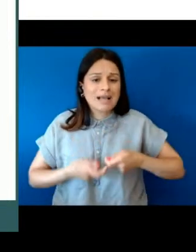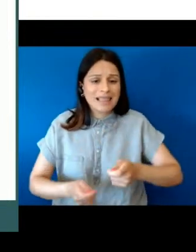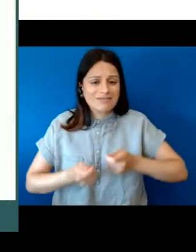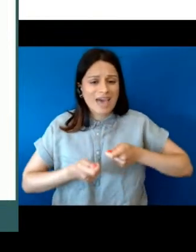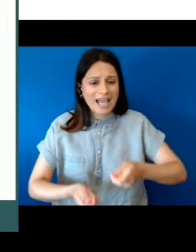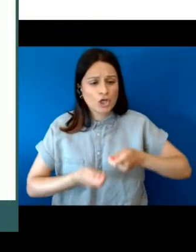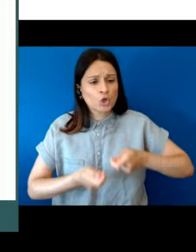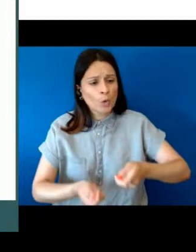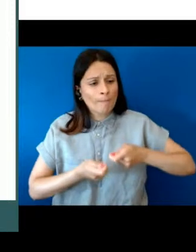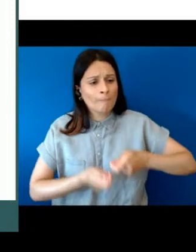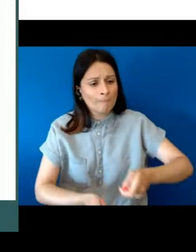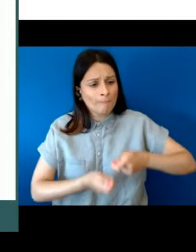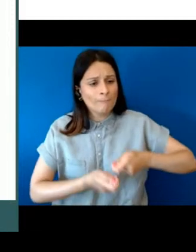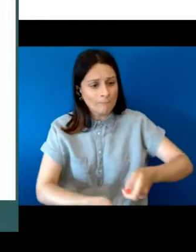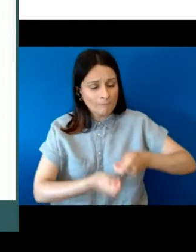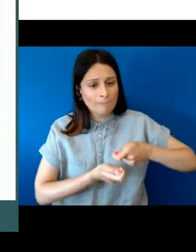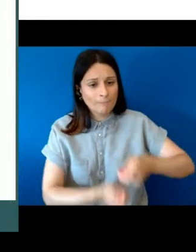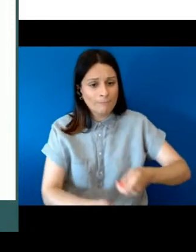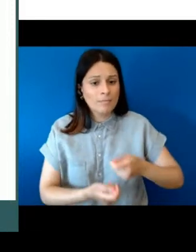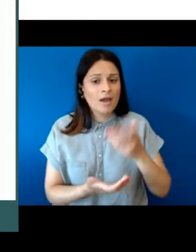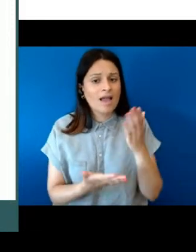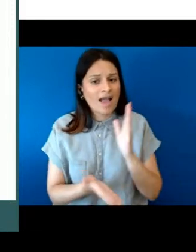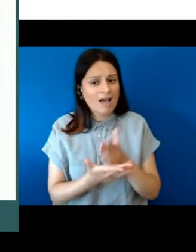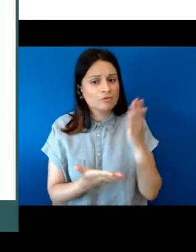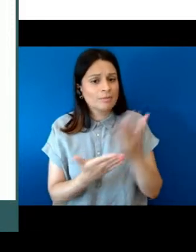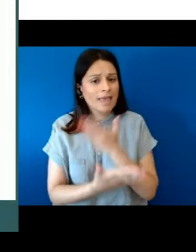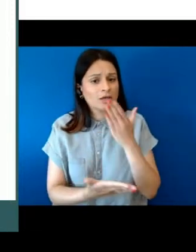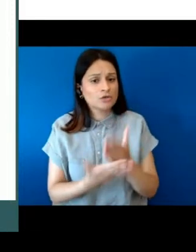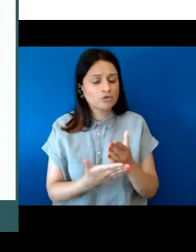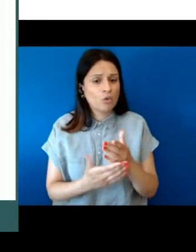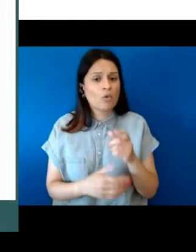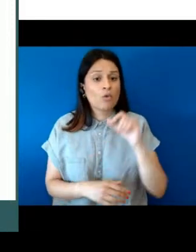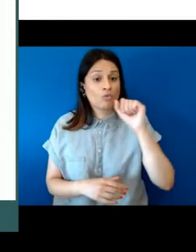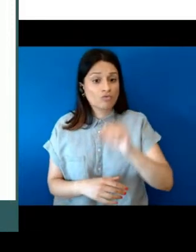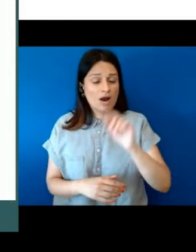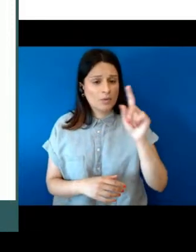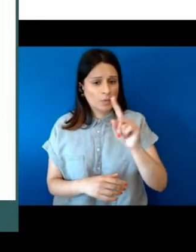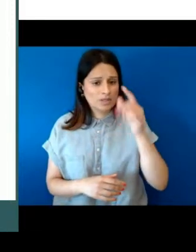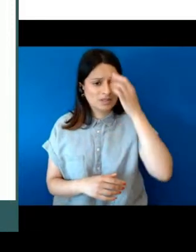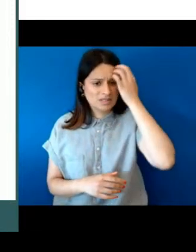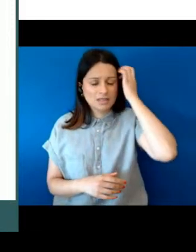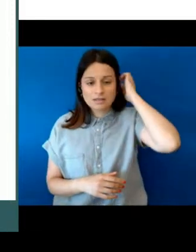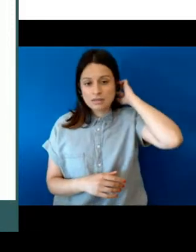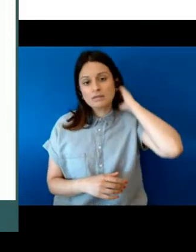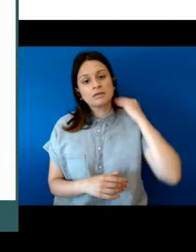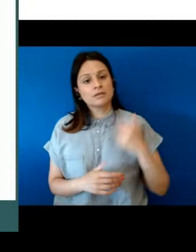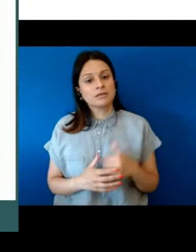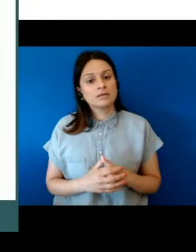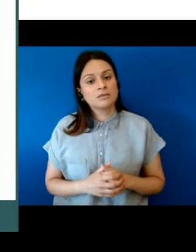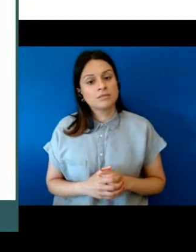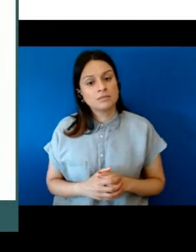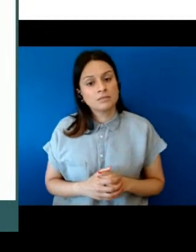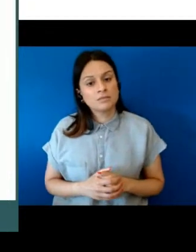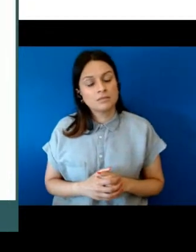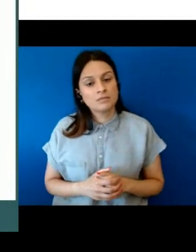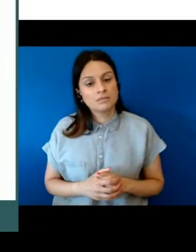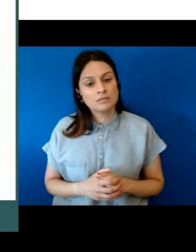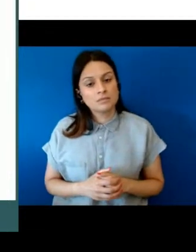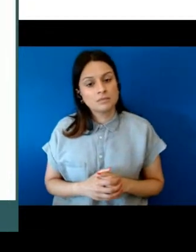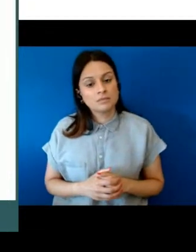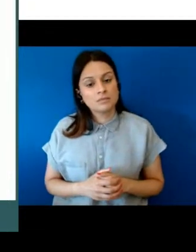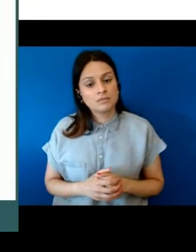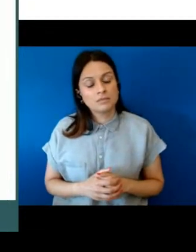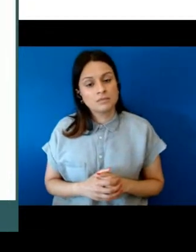sometimes you've got to make sure that it does what it says on the tin. So how do you know that it cuts cat